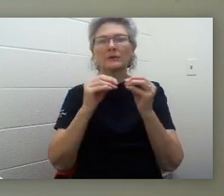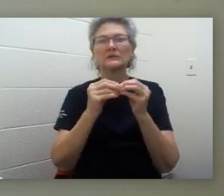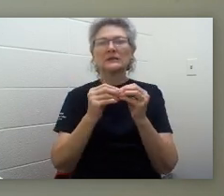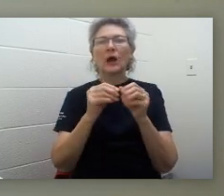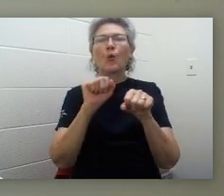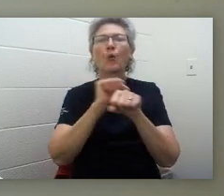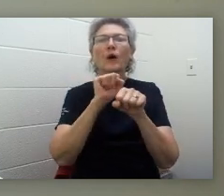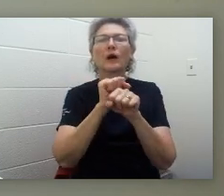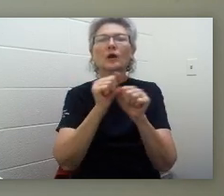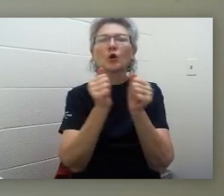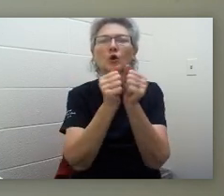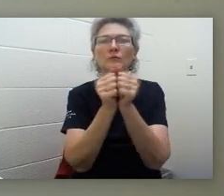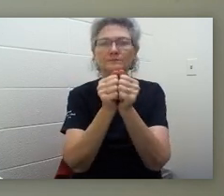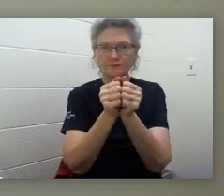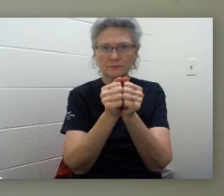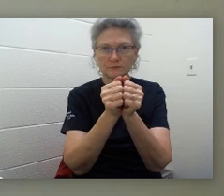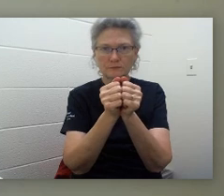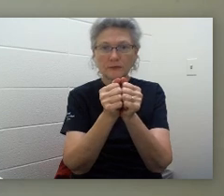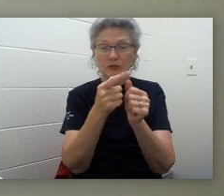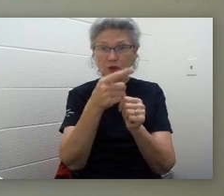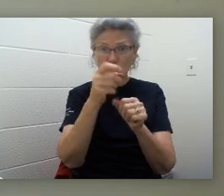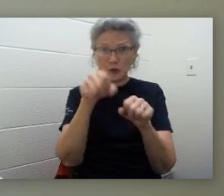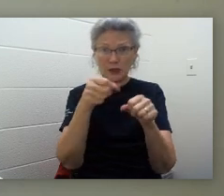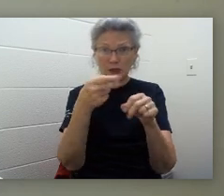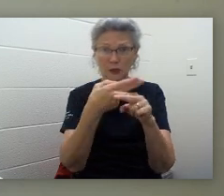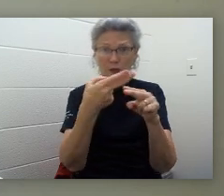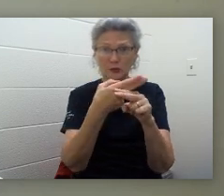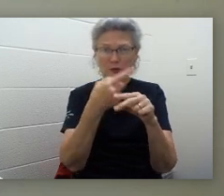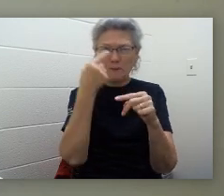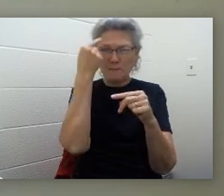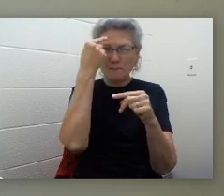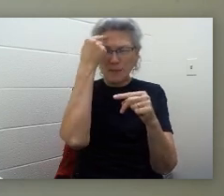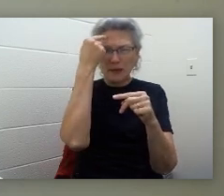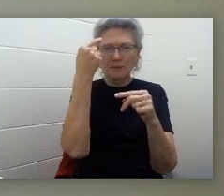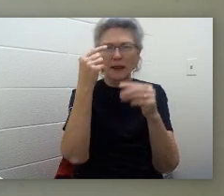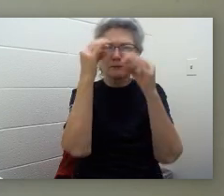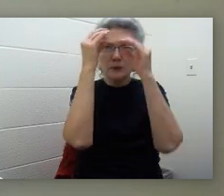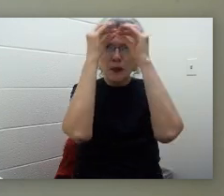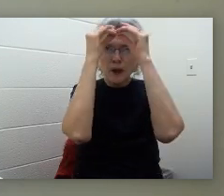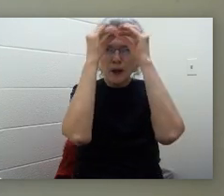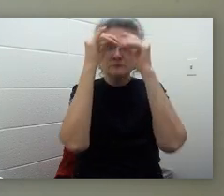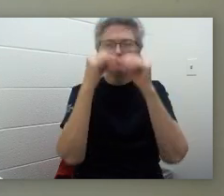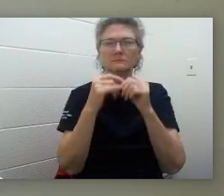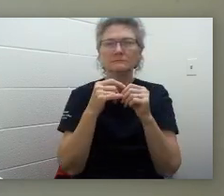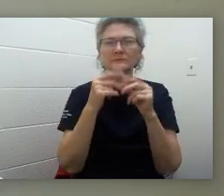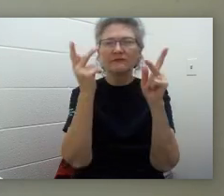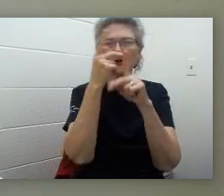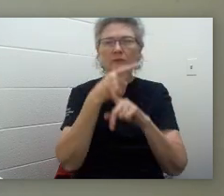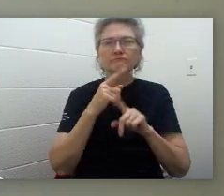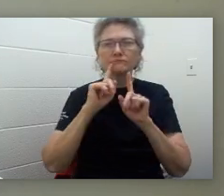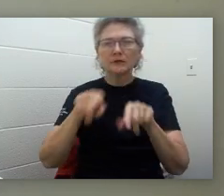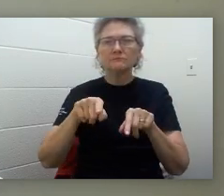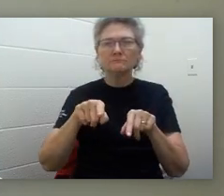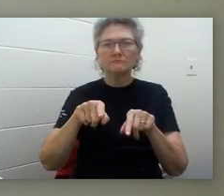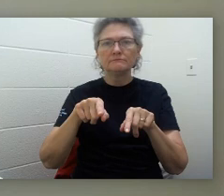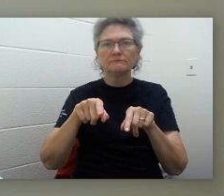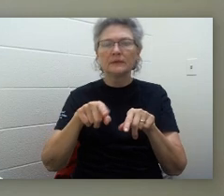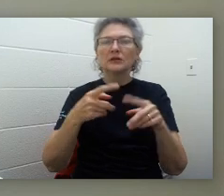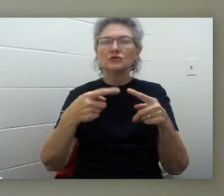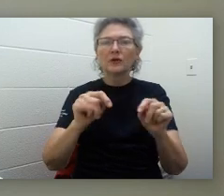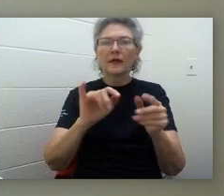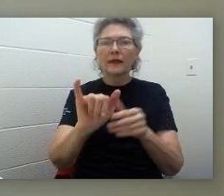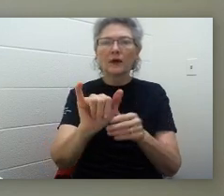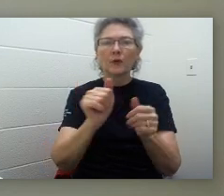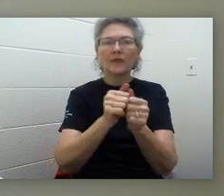work really well together so that you can use mental math in order to solve a problem. Let's try that